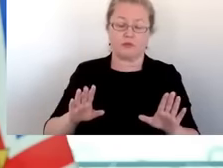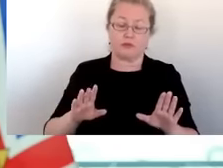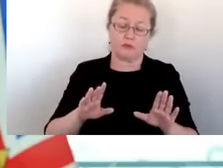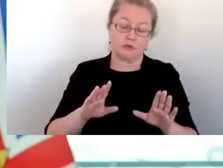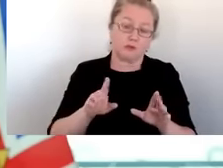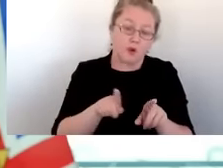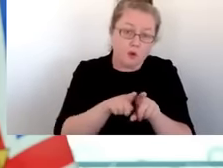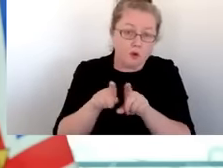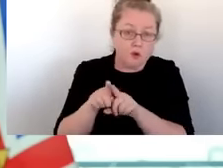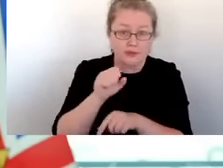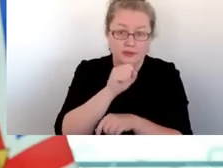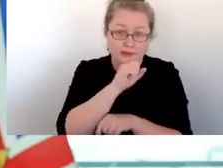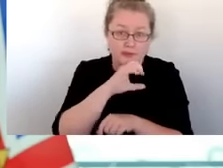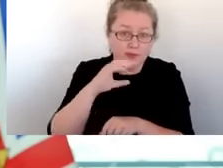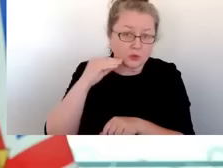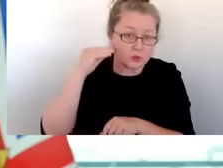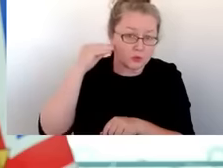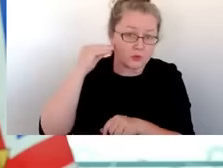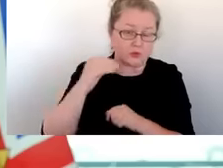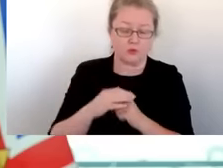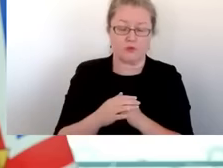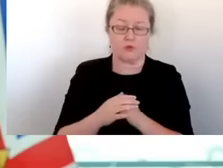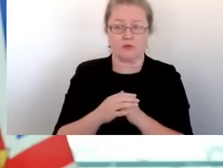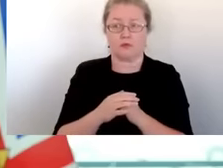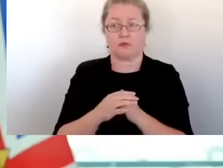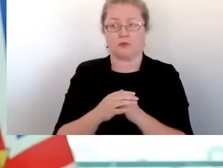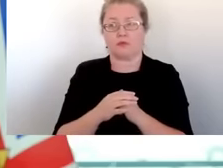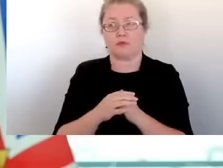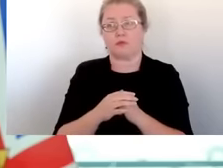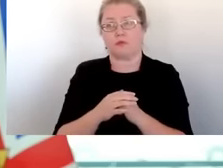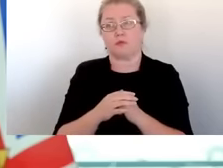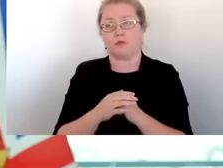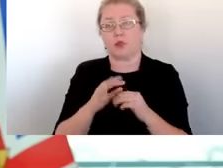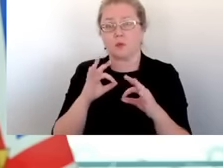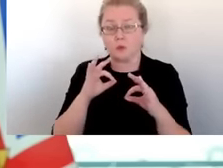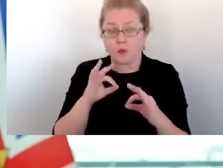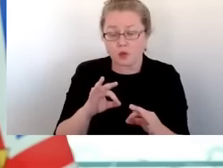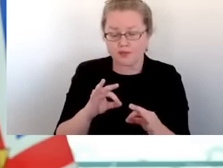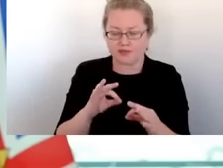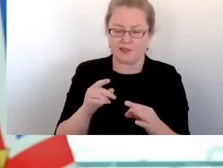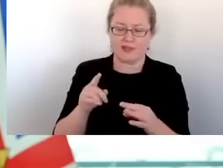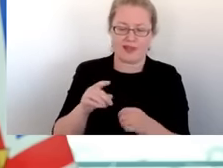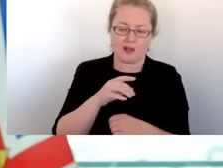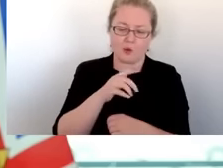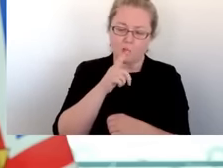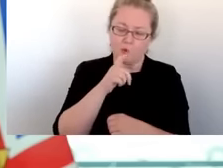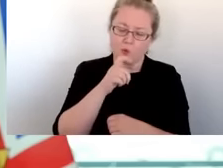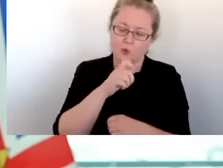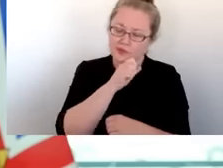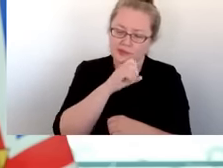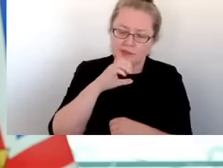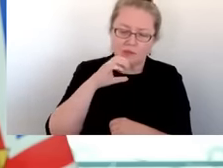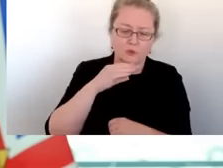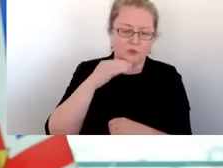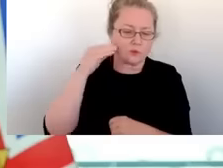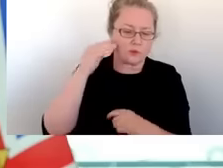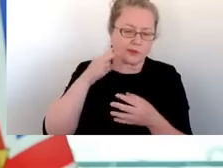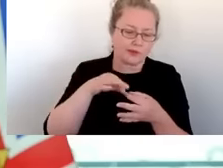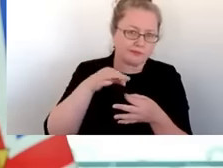visiting long-term care. Ideally, we'd like to wait to do long-term care for the high-dose flu vaccine